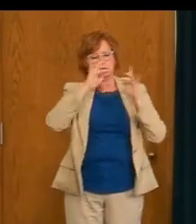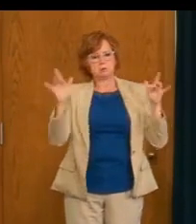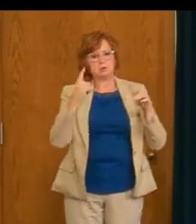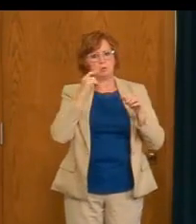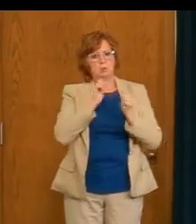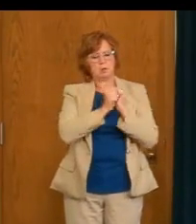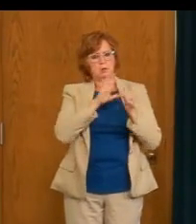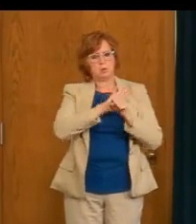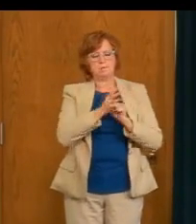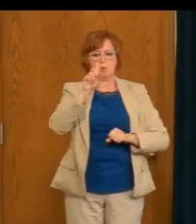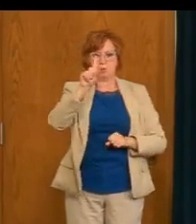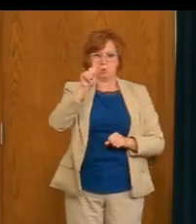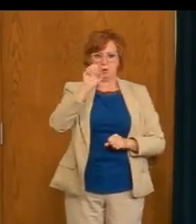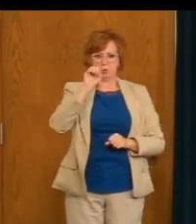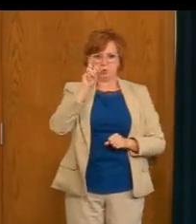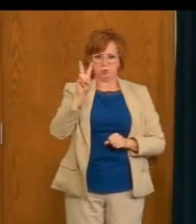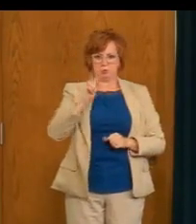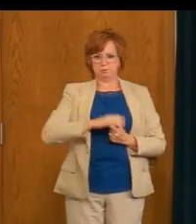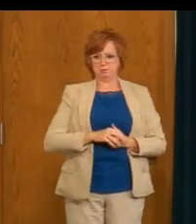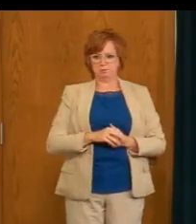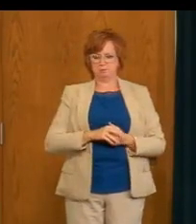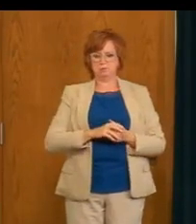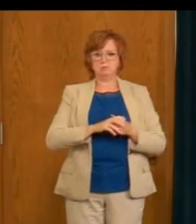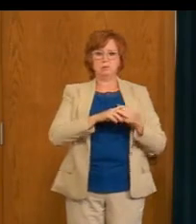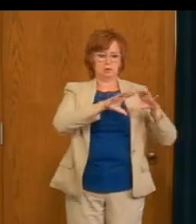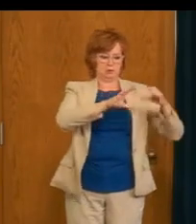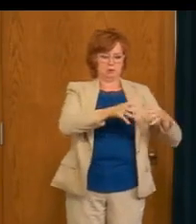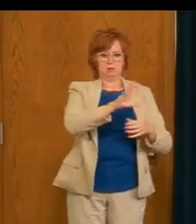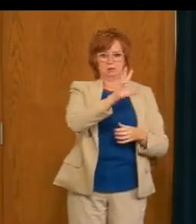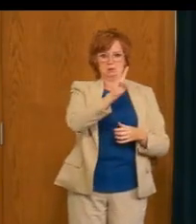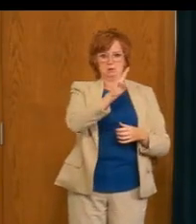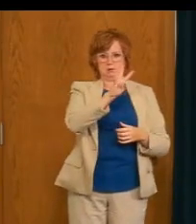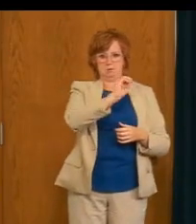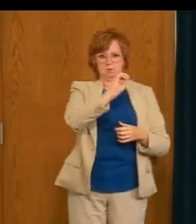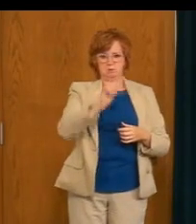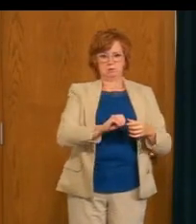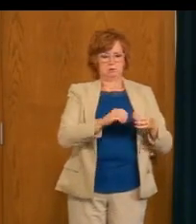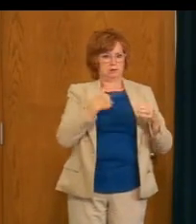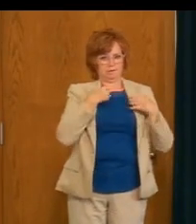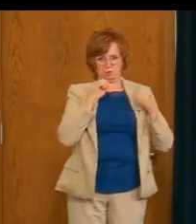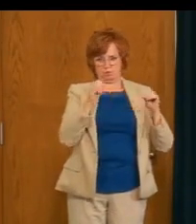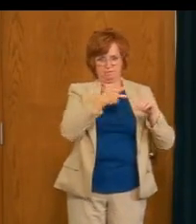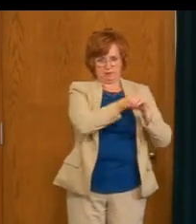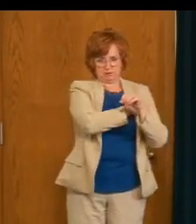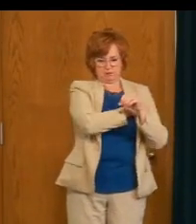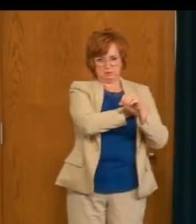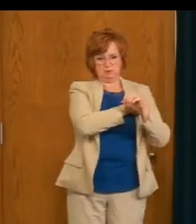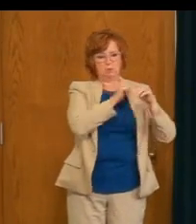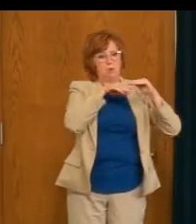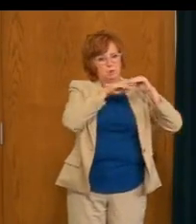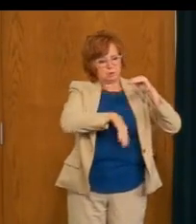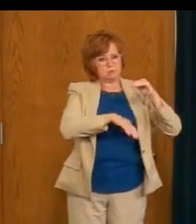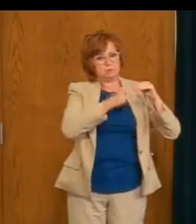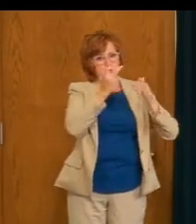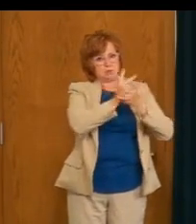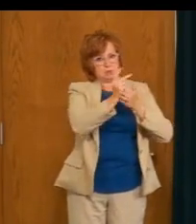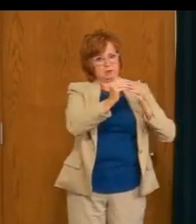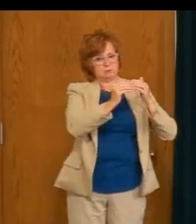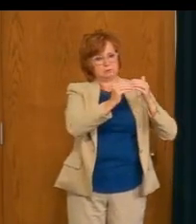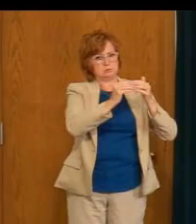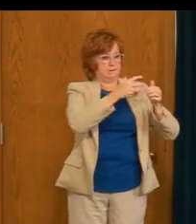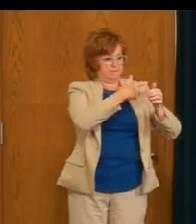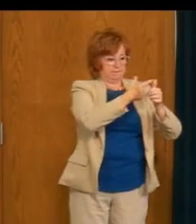majority, 64%, in people who are unvaccinated or within 3 weeks of receiving the vaccine.